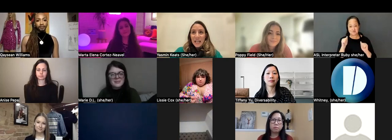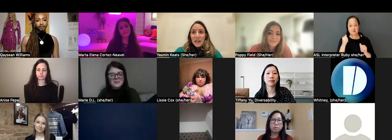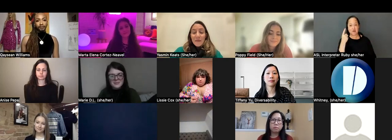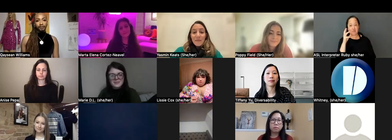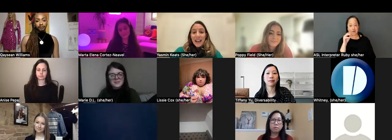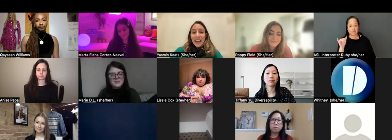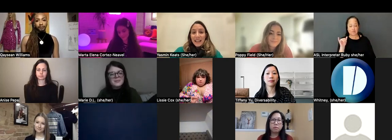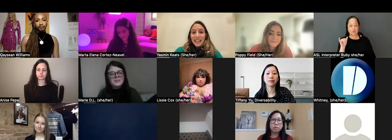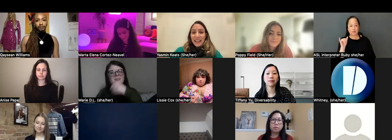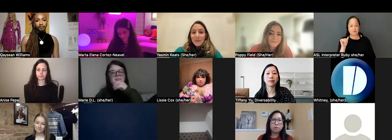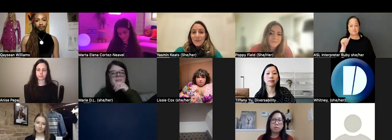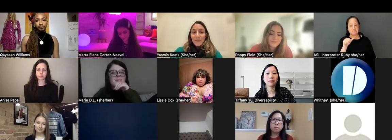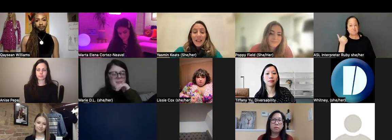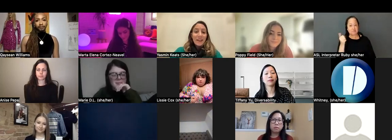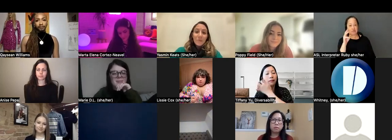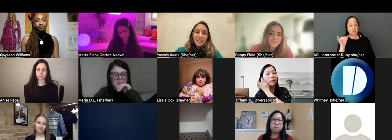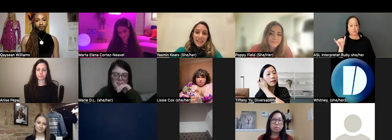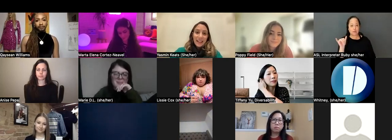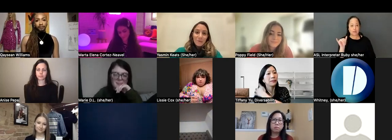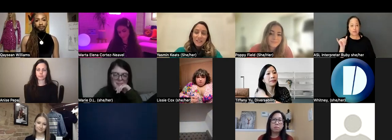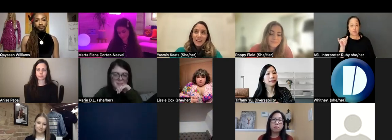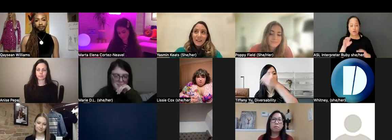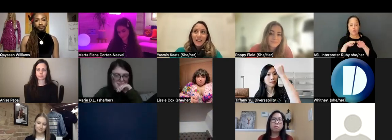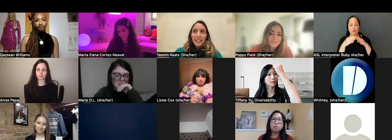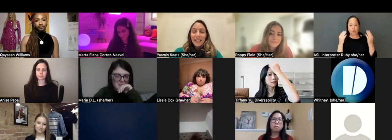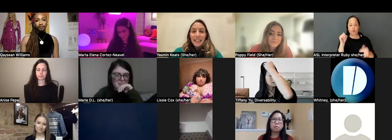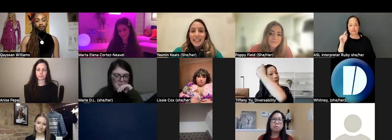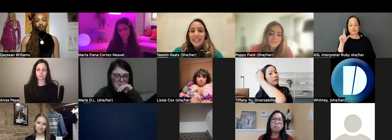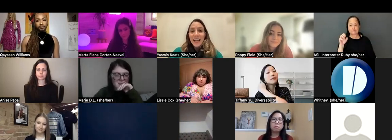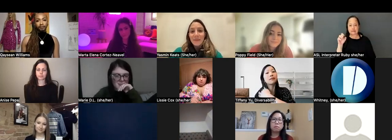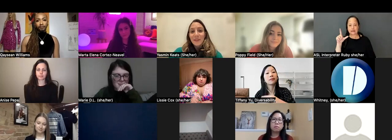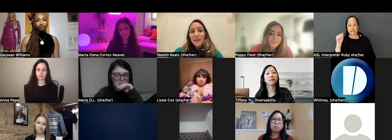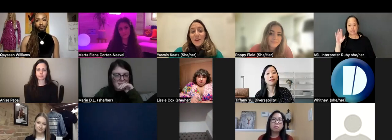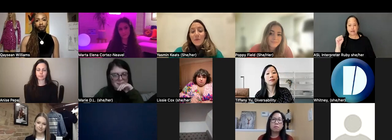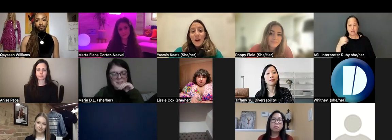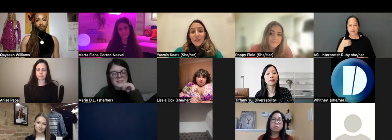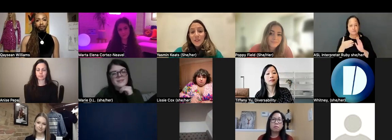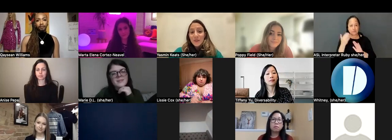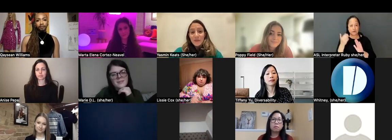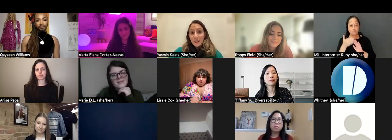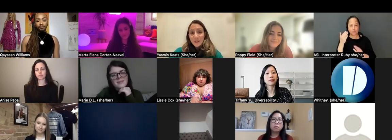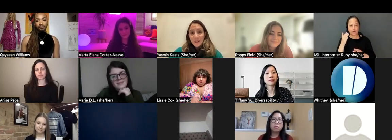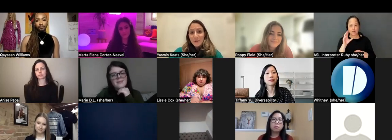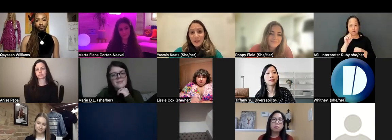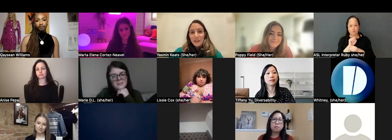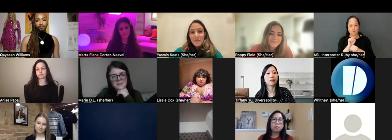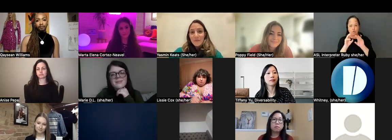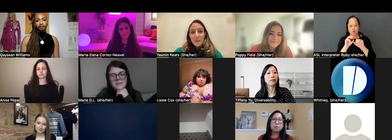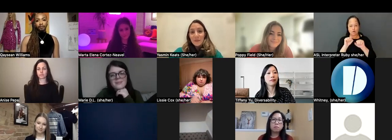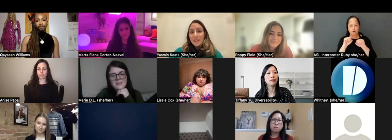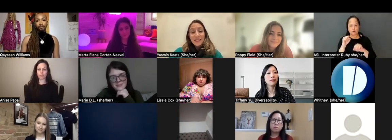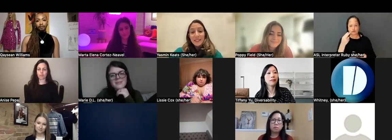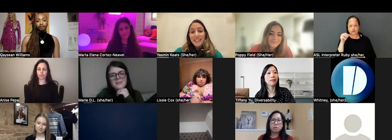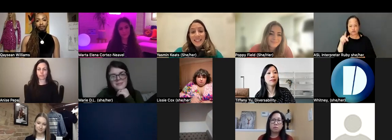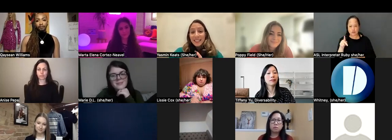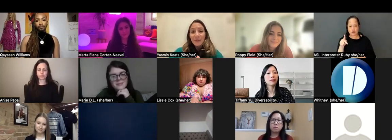is by at Open Style Labs, we started running these workshops and focus groups with people